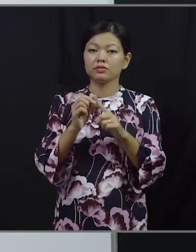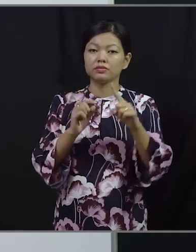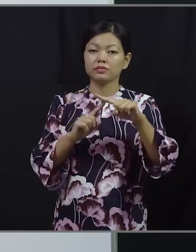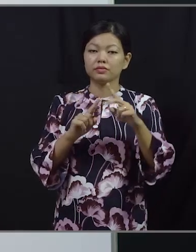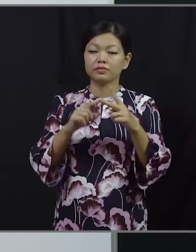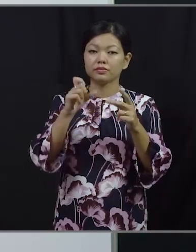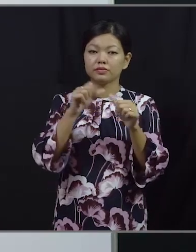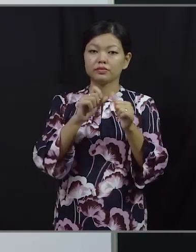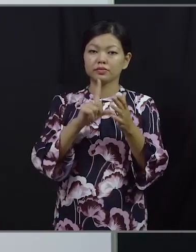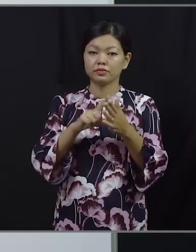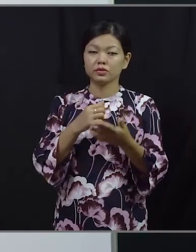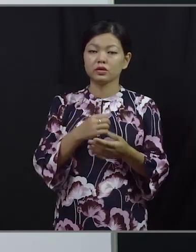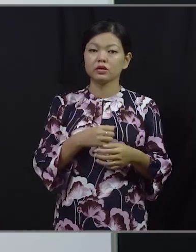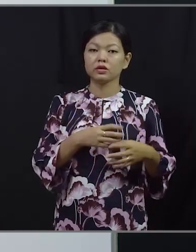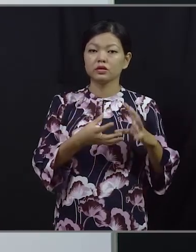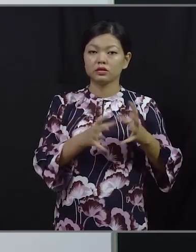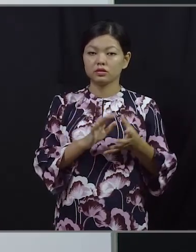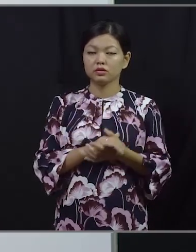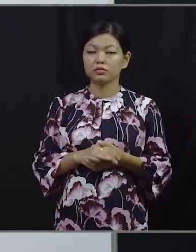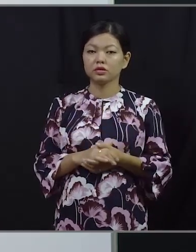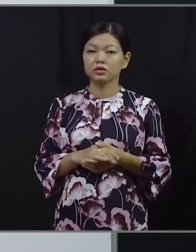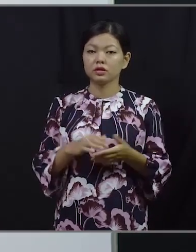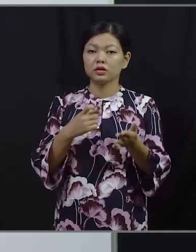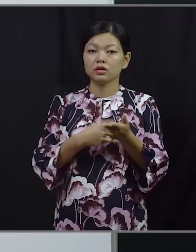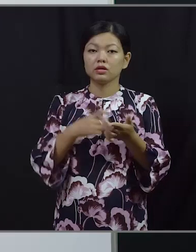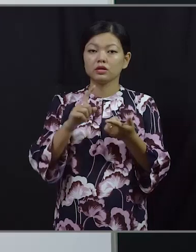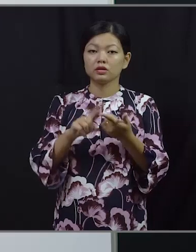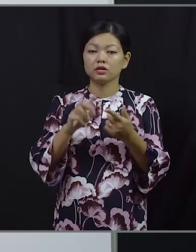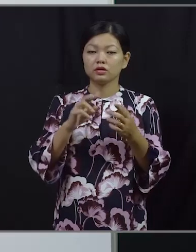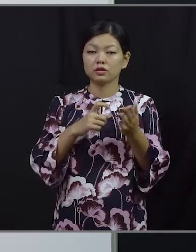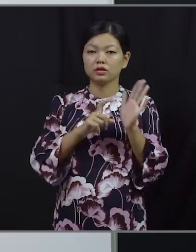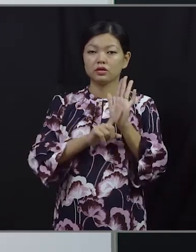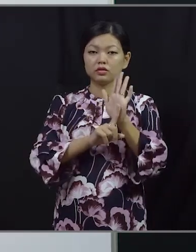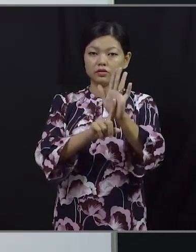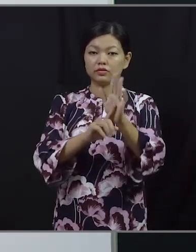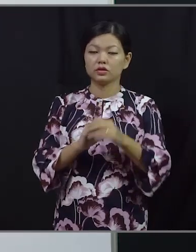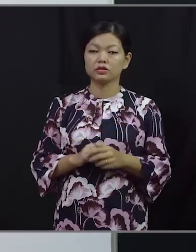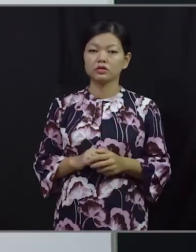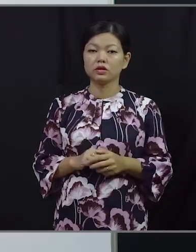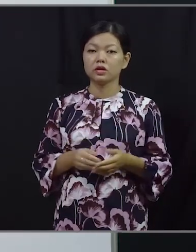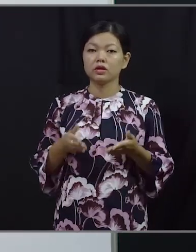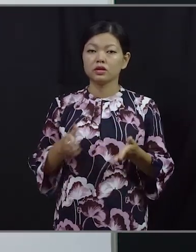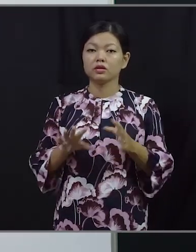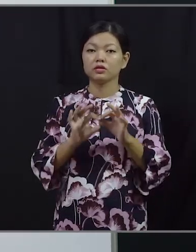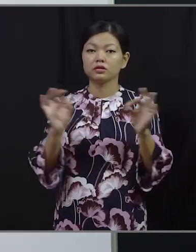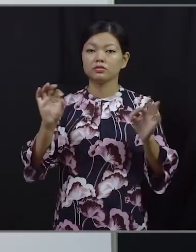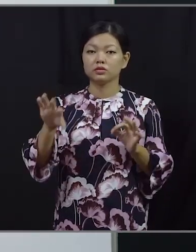right, refraction as well as the reflection of light. Okay, so let's start with simple microscope. Okay,